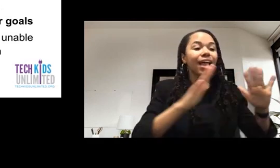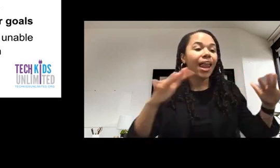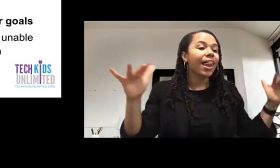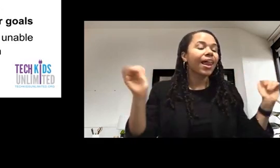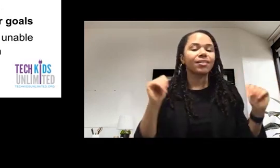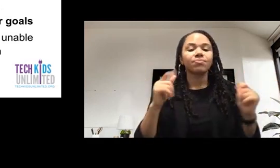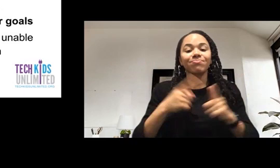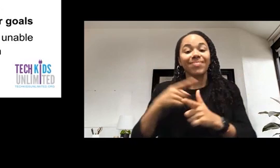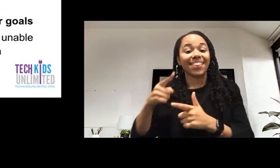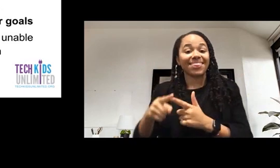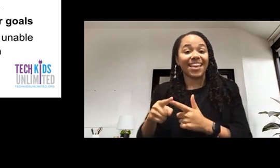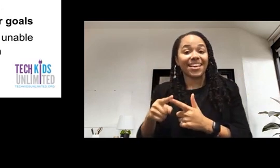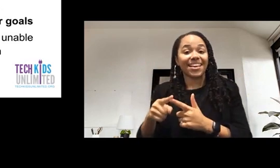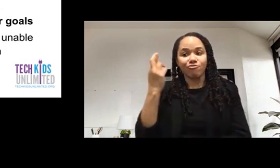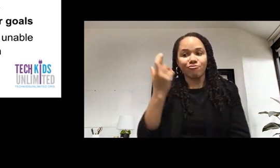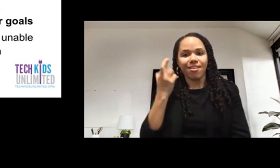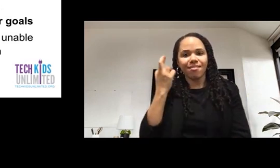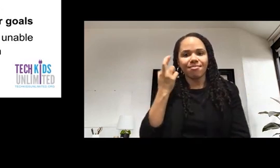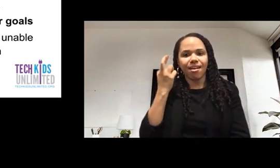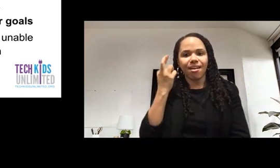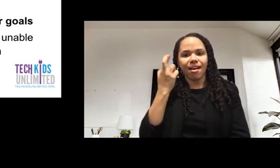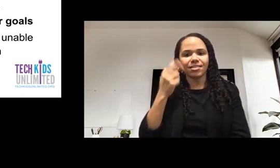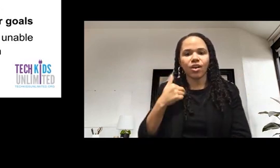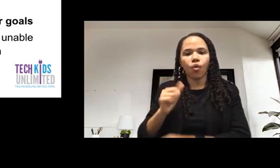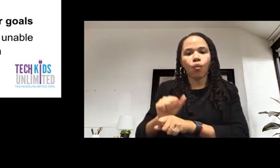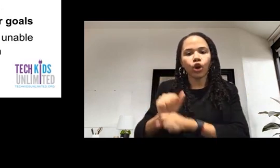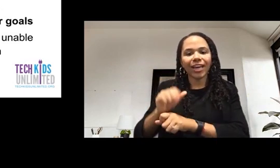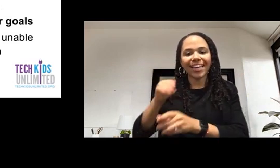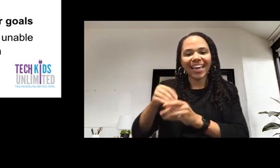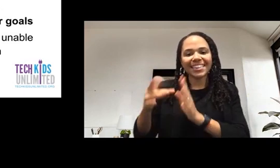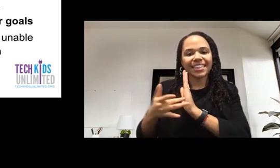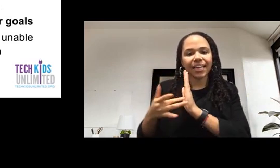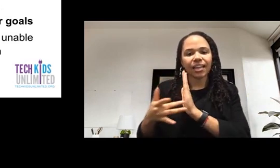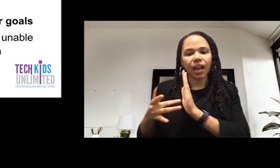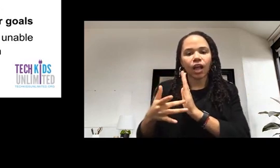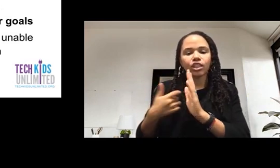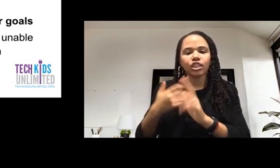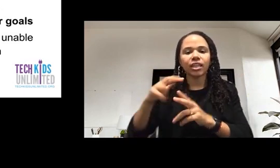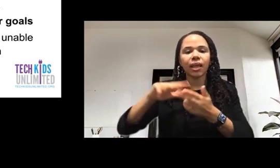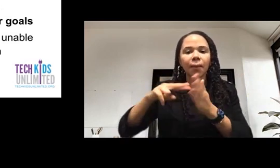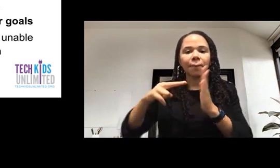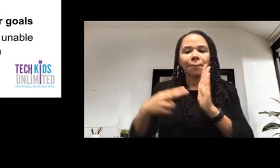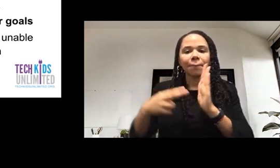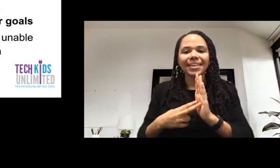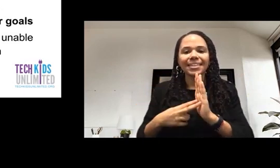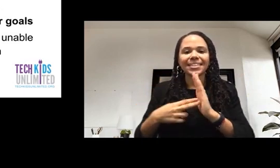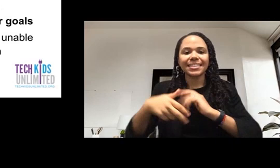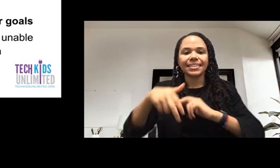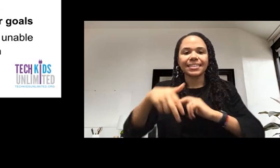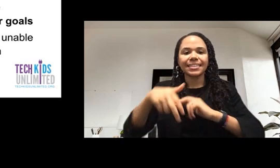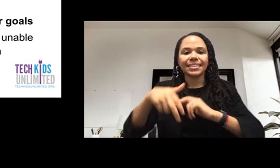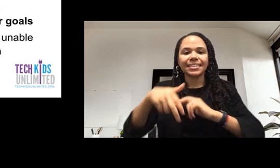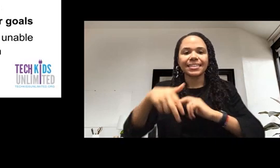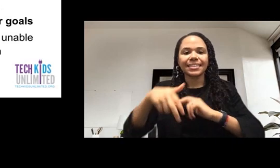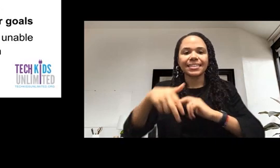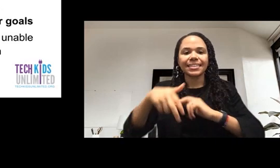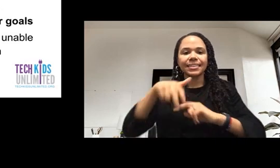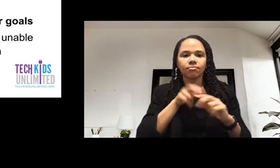once they realize that like working in technology means sitting in front of a screen a lot of the time, they're like, wait a second, I don't